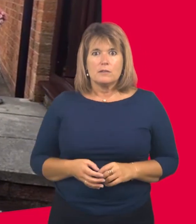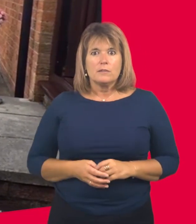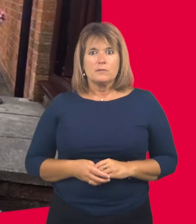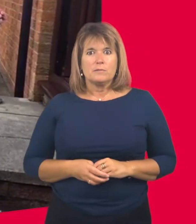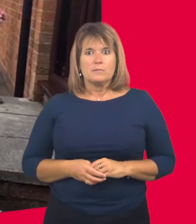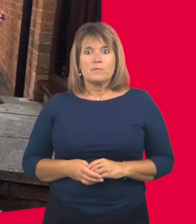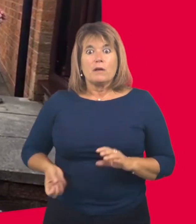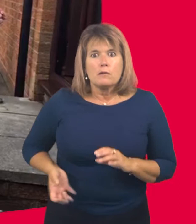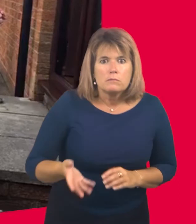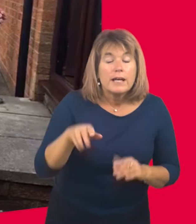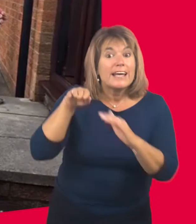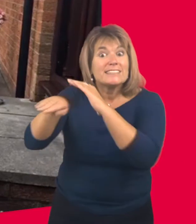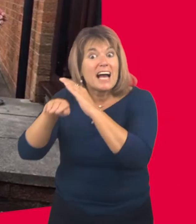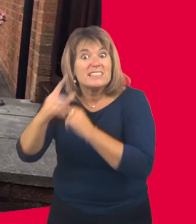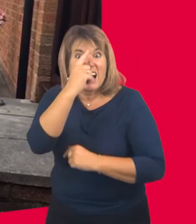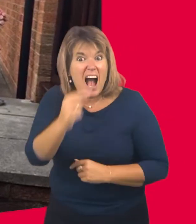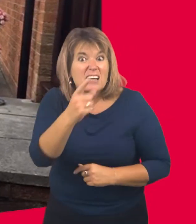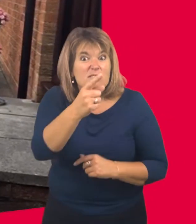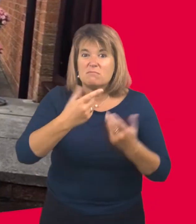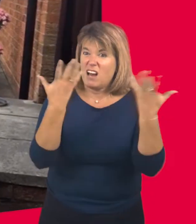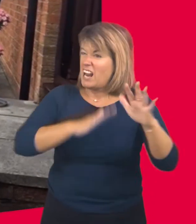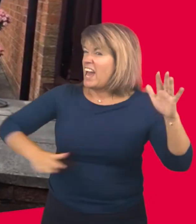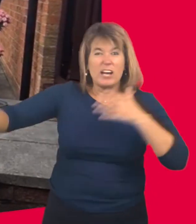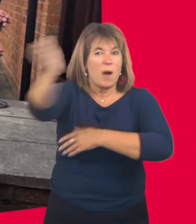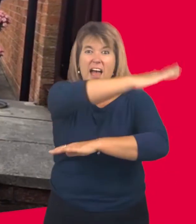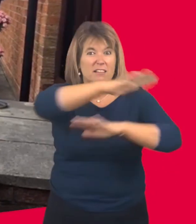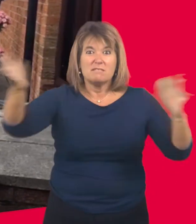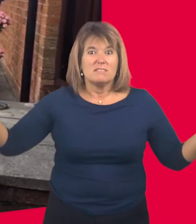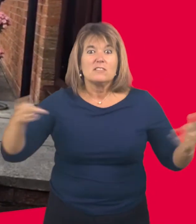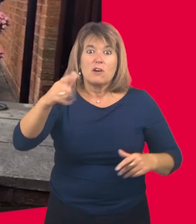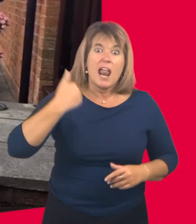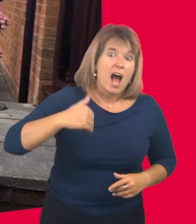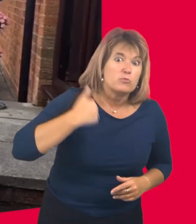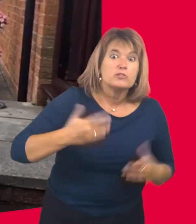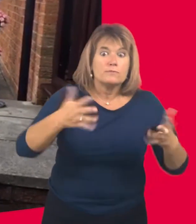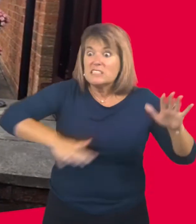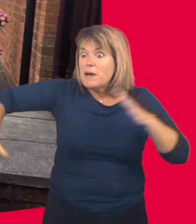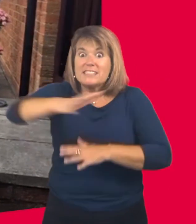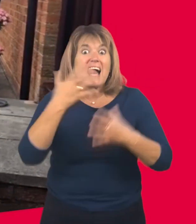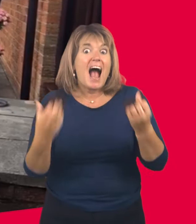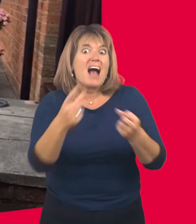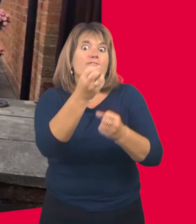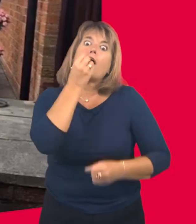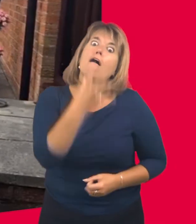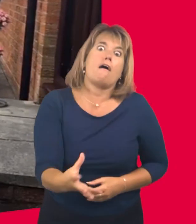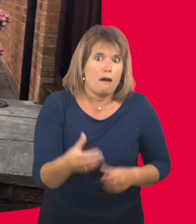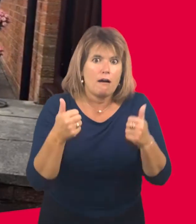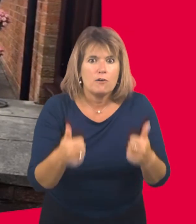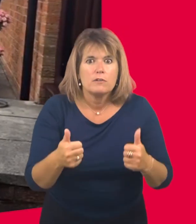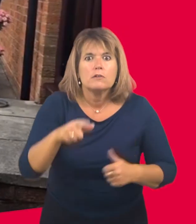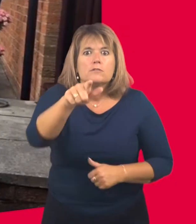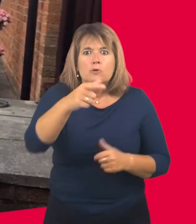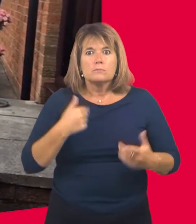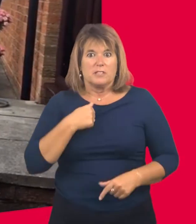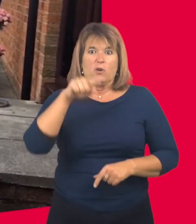And this can be done in the inside, it can be done anywhere. It can be done in your living room if you've got the space. All you're doing is rolling